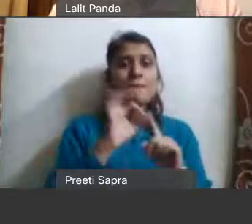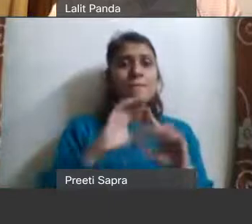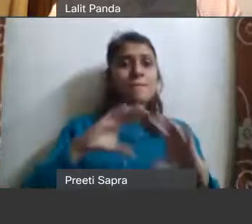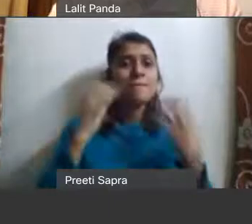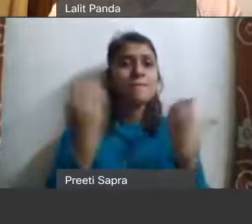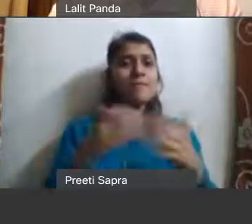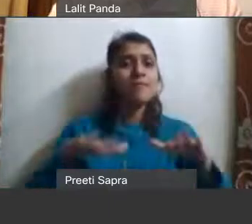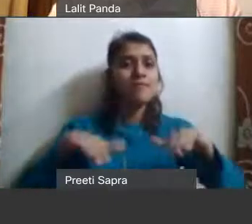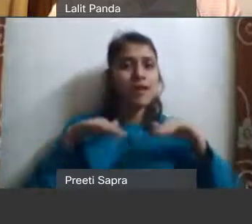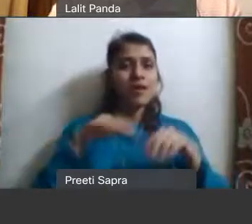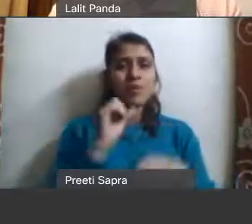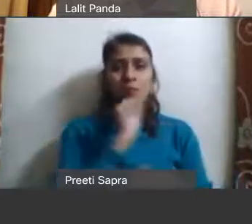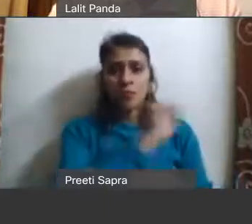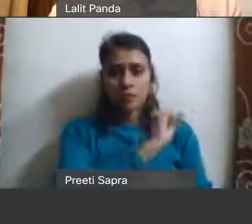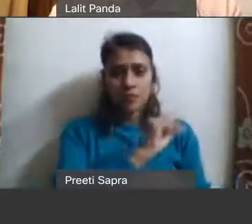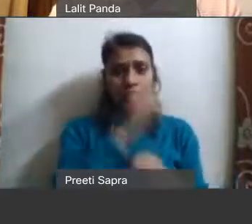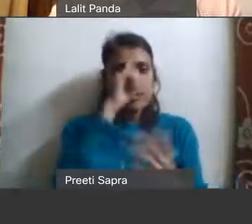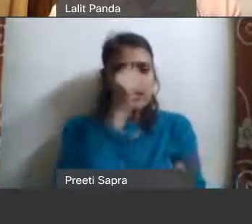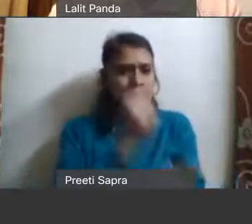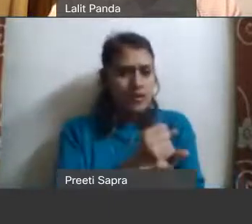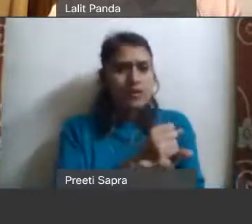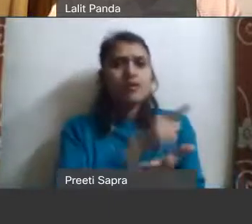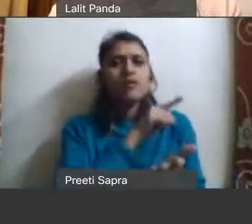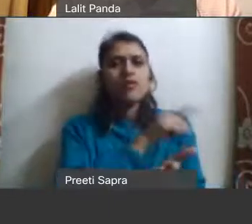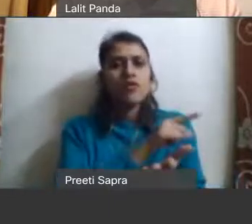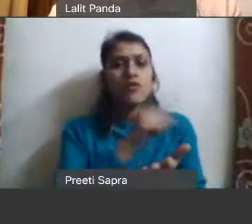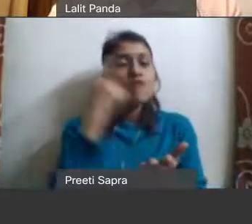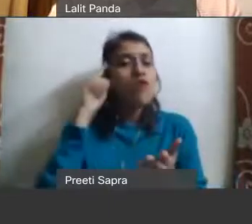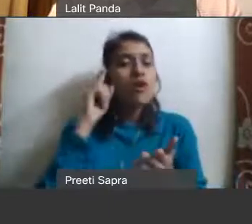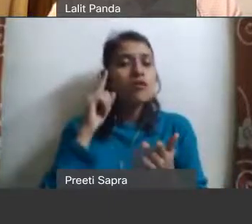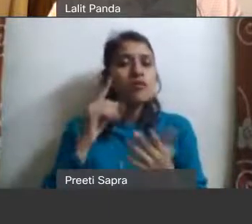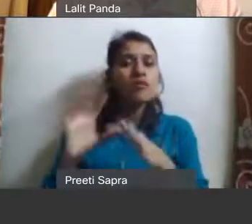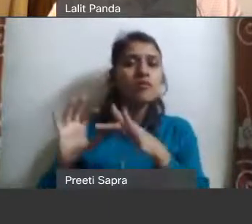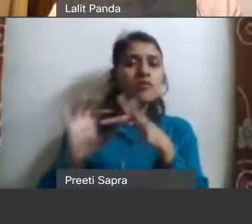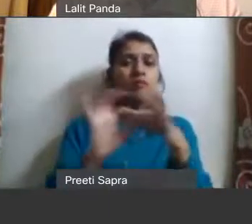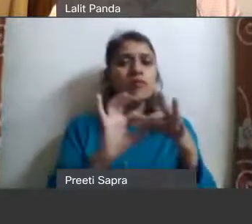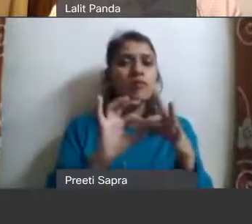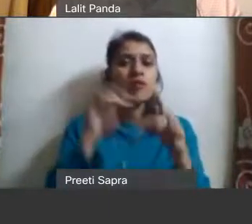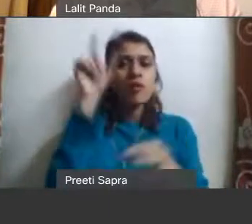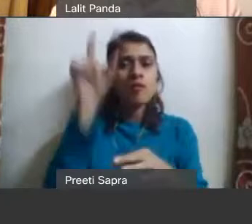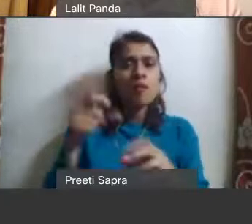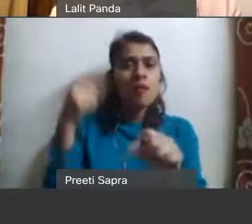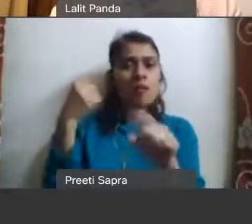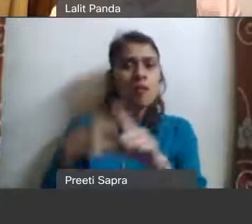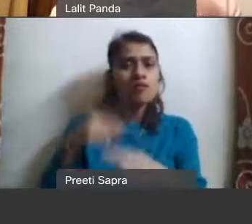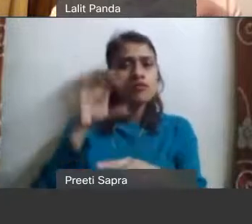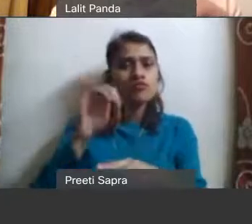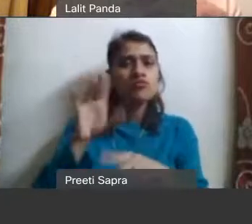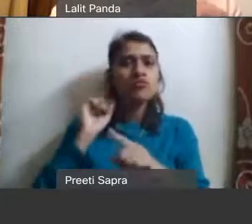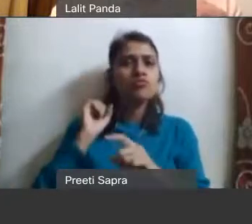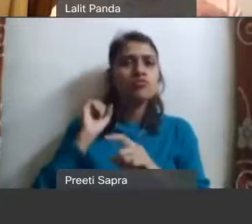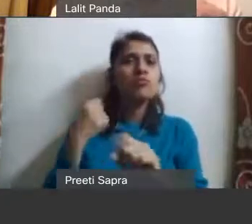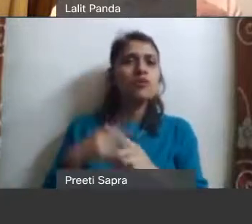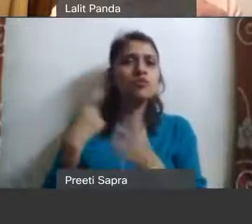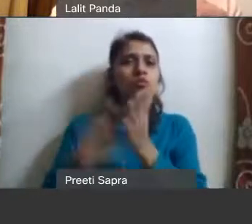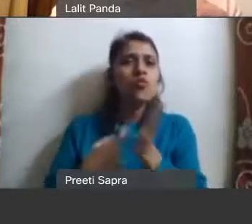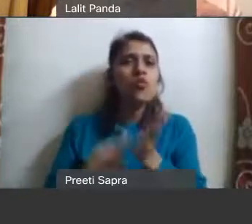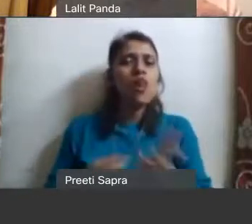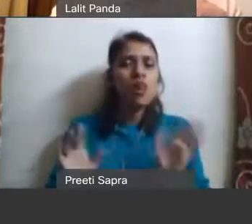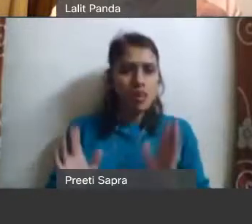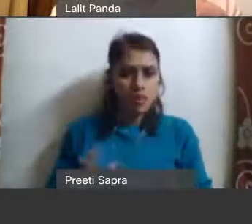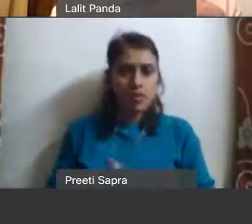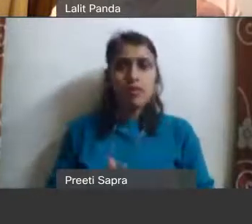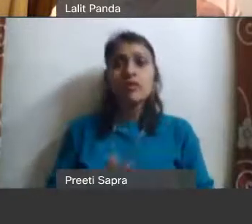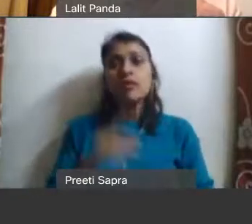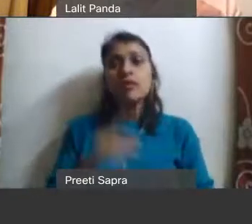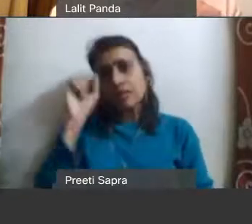a sovereign authority to determine the qualifications of citizenship. Now, that is something which will definitely be